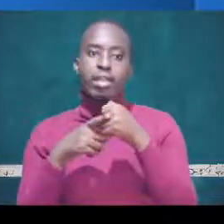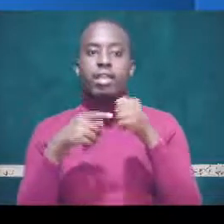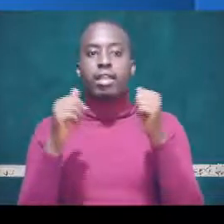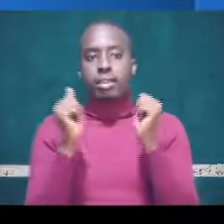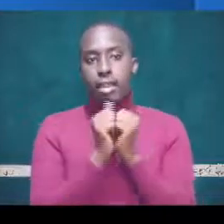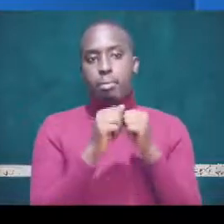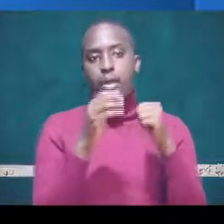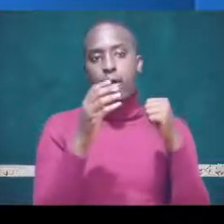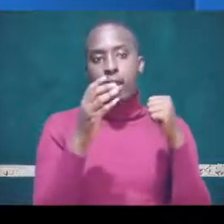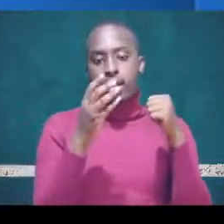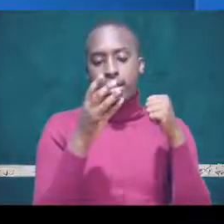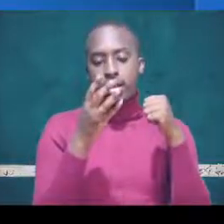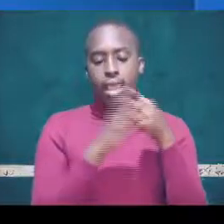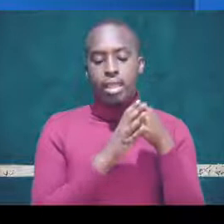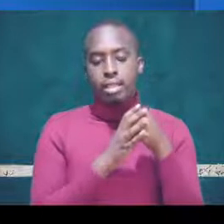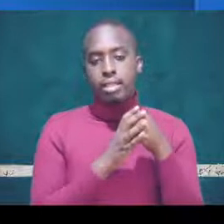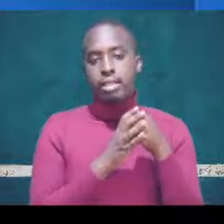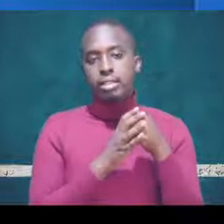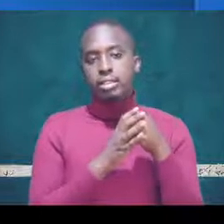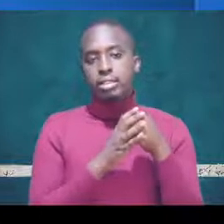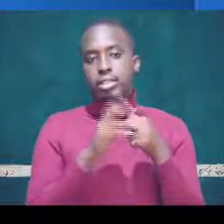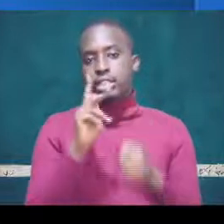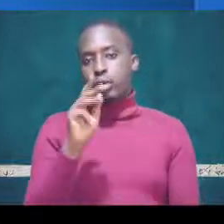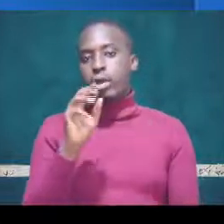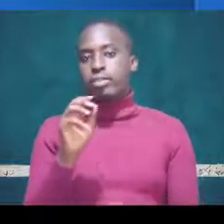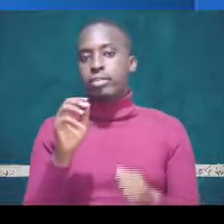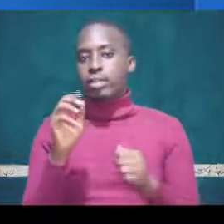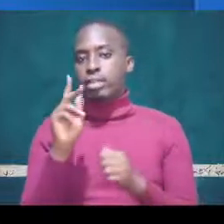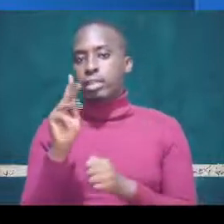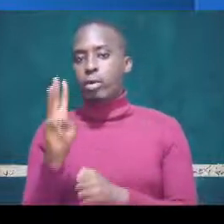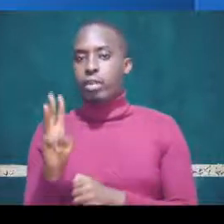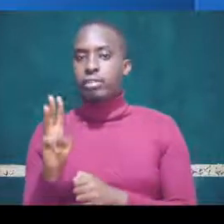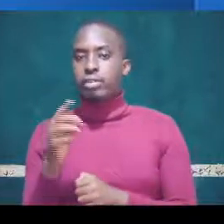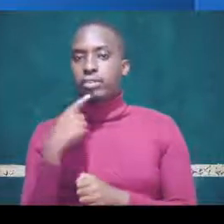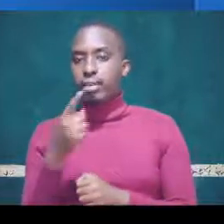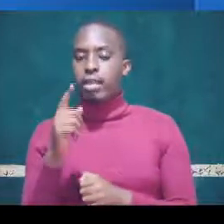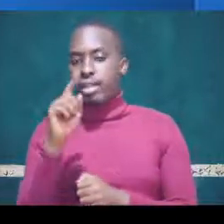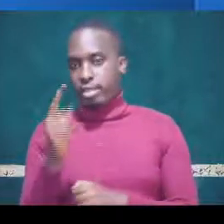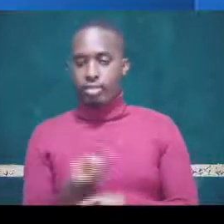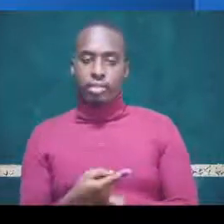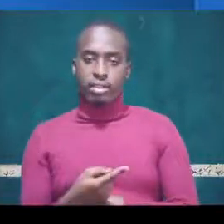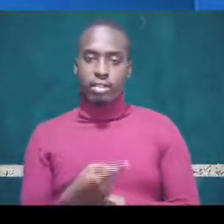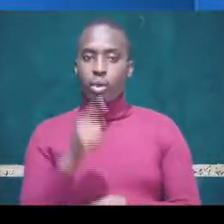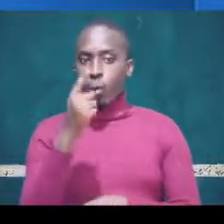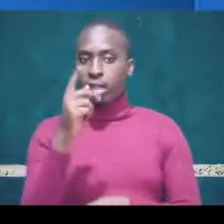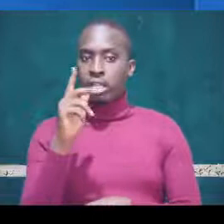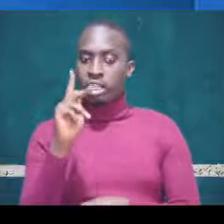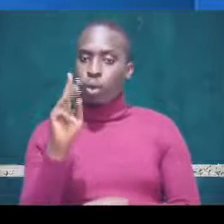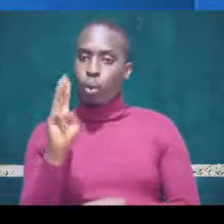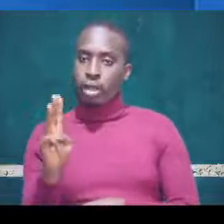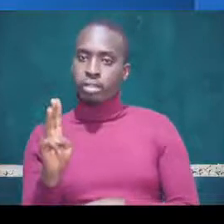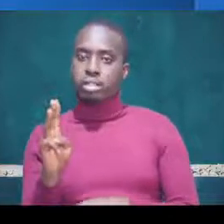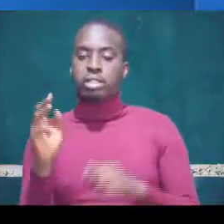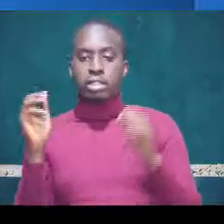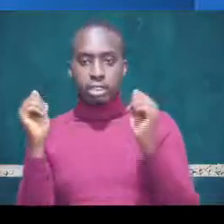billion. Megawatts is a million. And kilowatts is a what? 1,000. That's why 1 kilowatt is 10